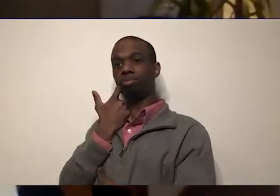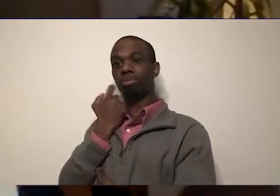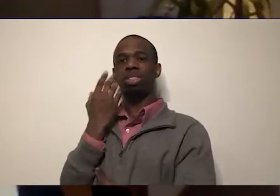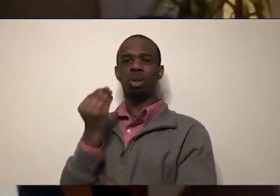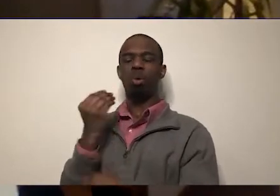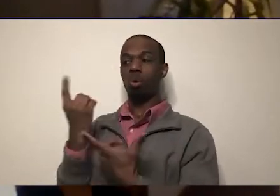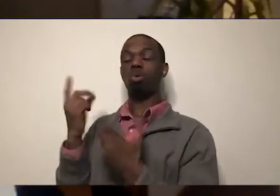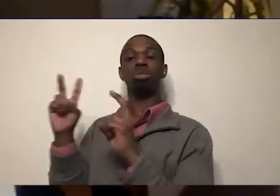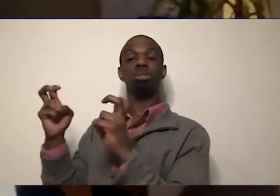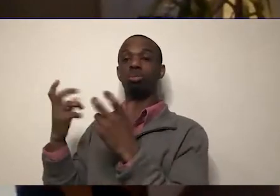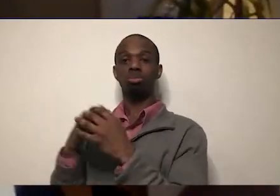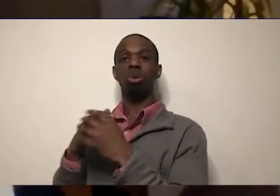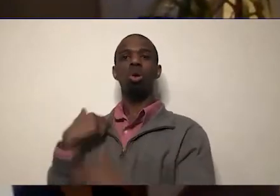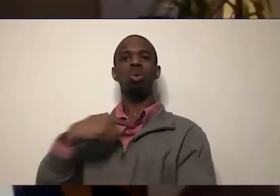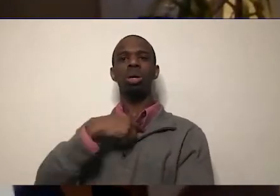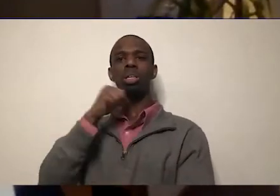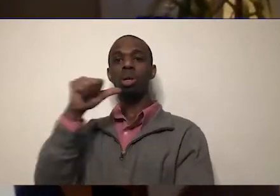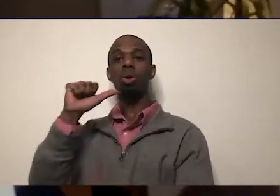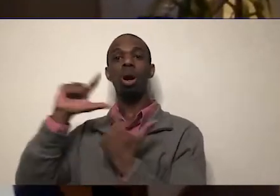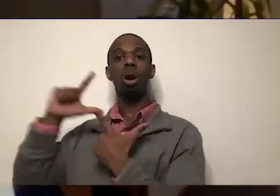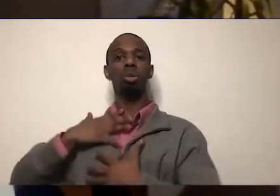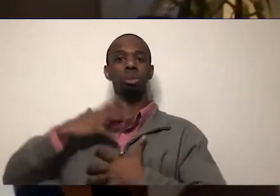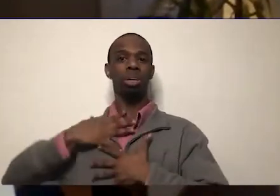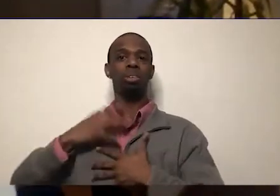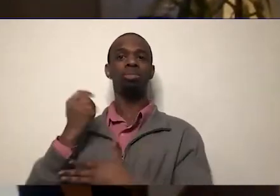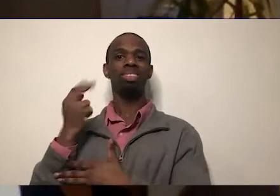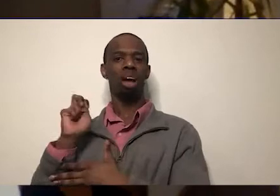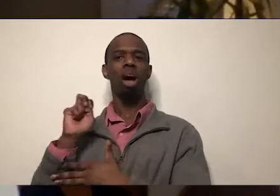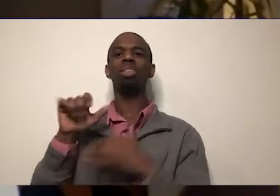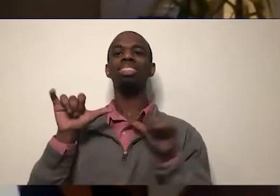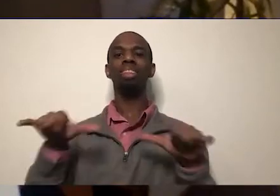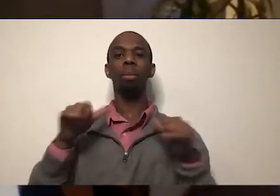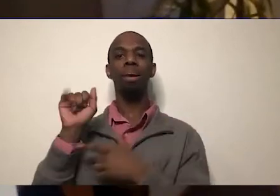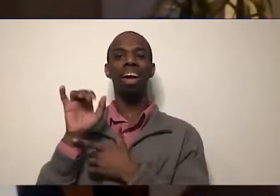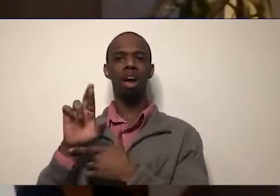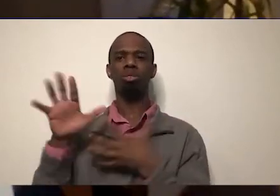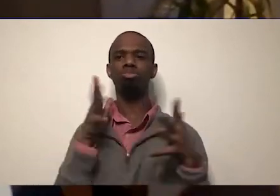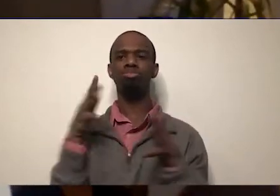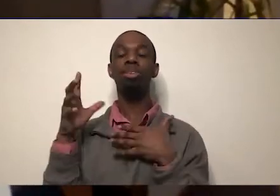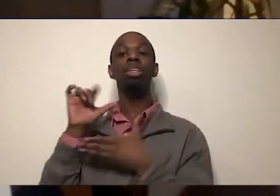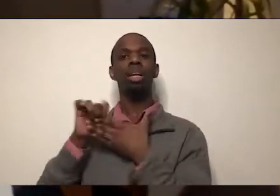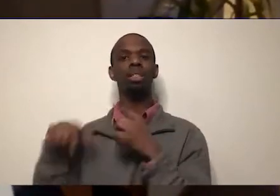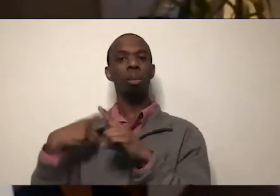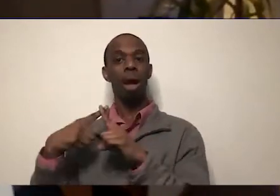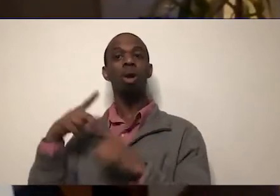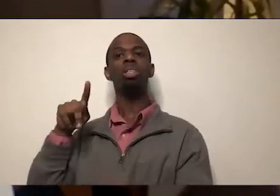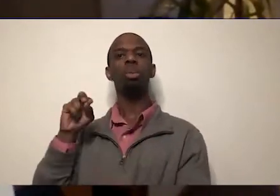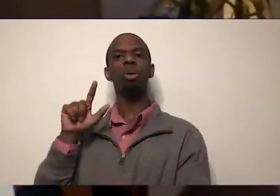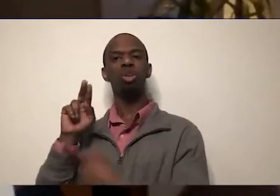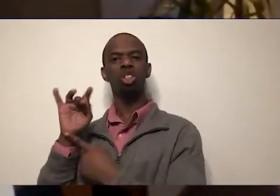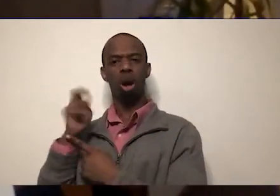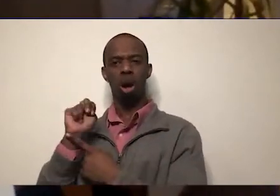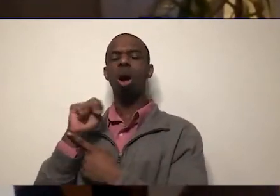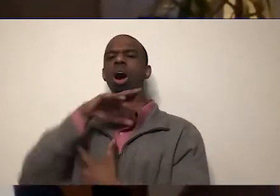pollution along geopolitical and racial lines across the United States. And it does it through visually accessible data